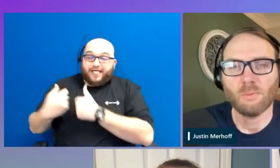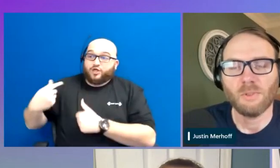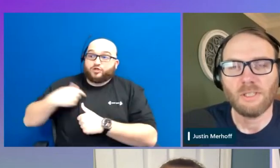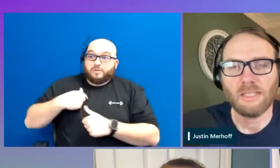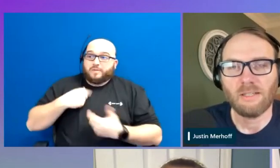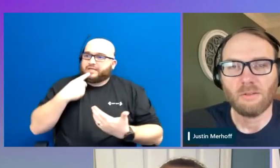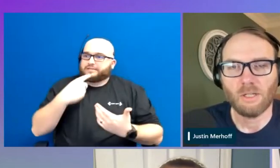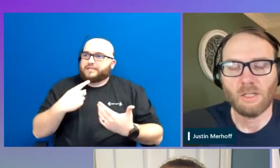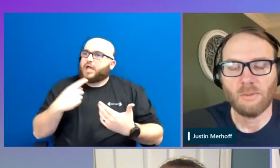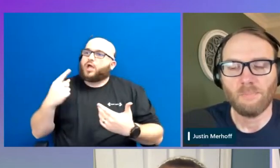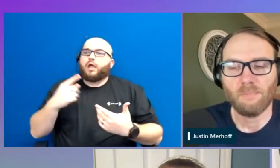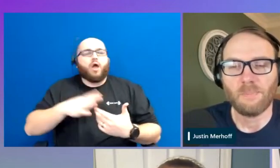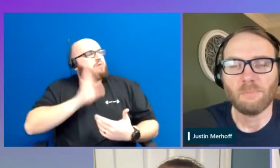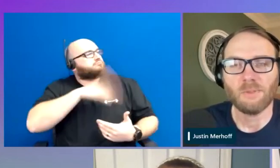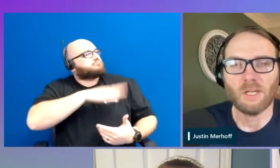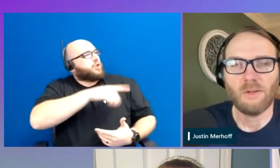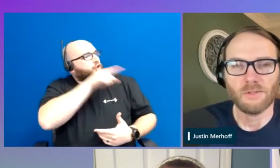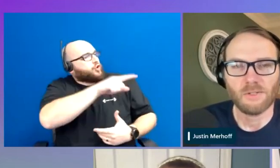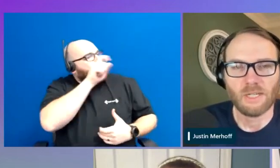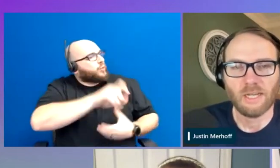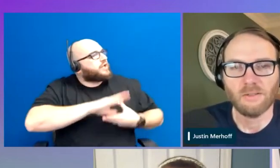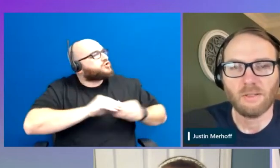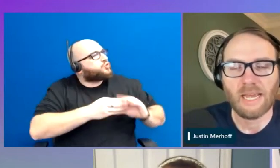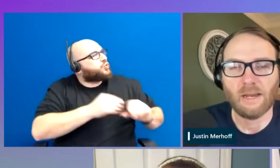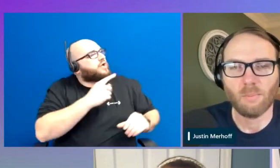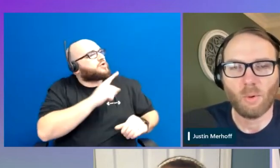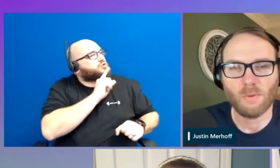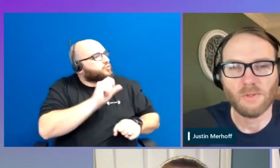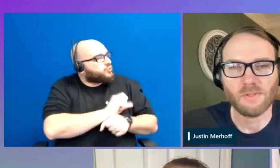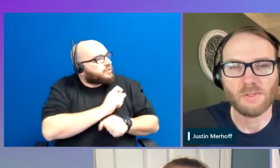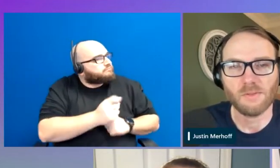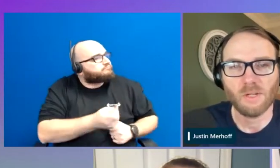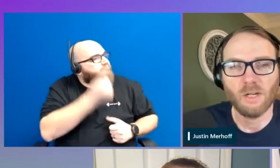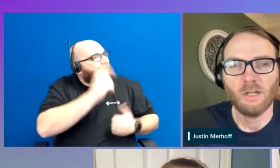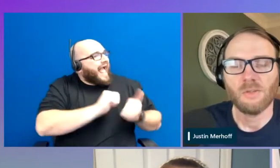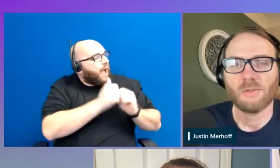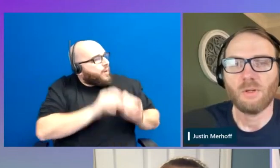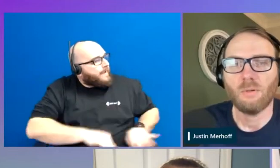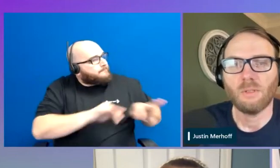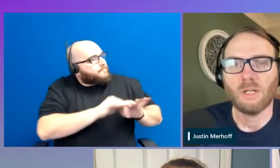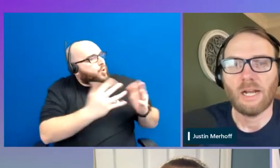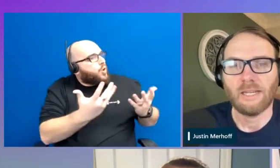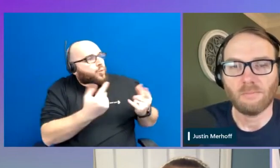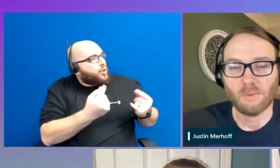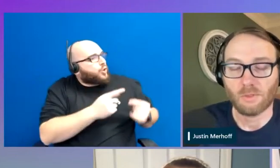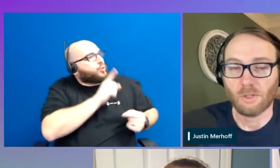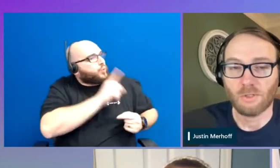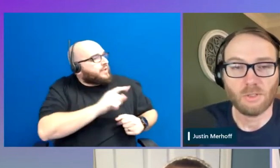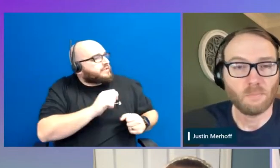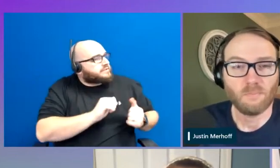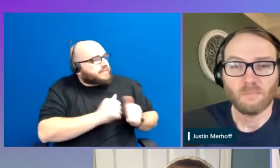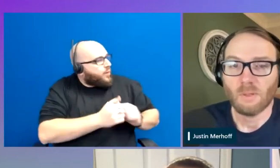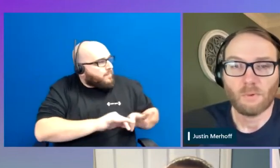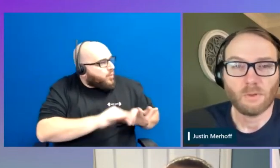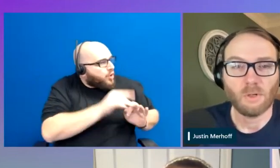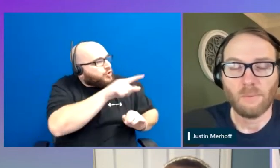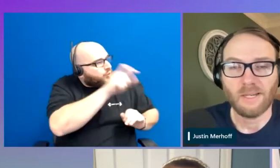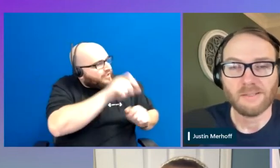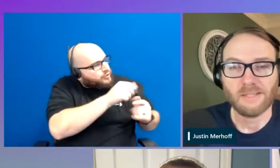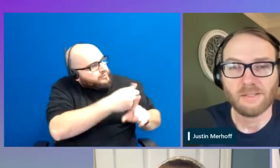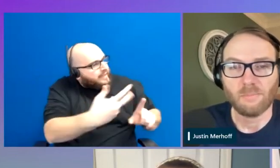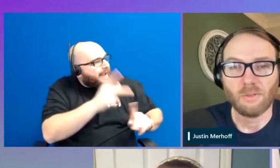to really get people to understand how important this is. So I searched